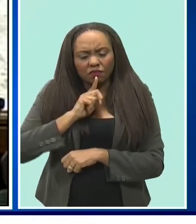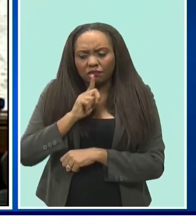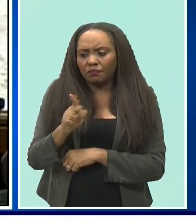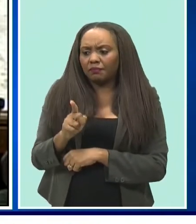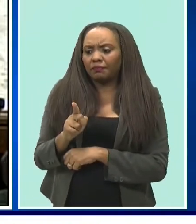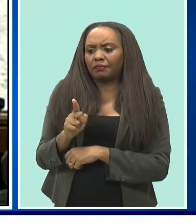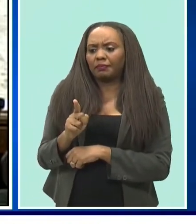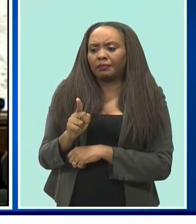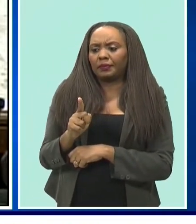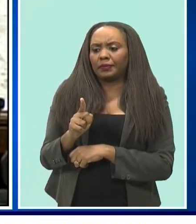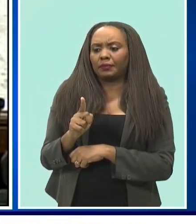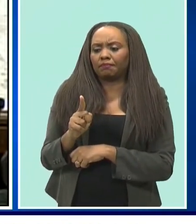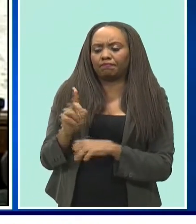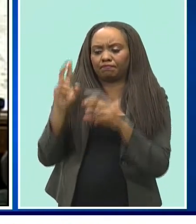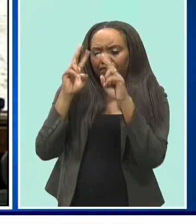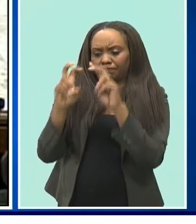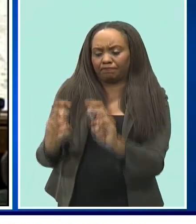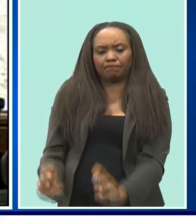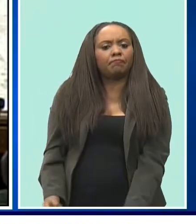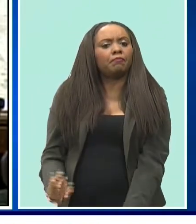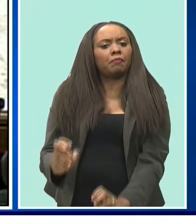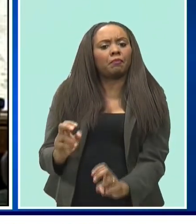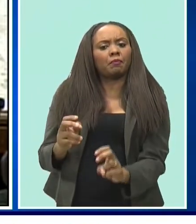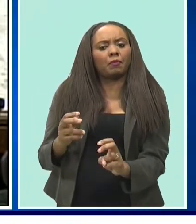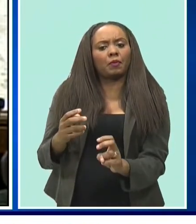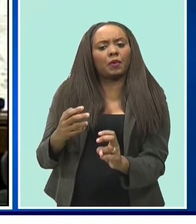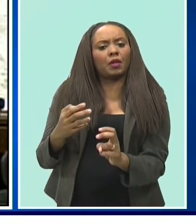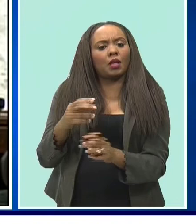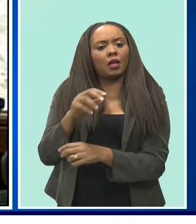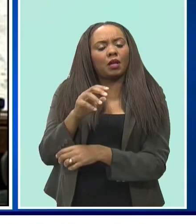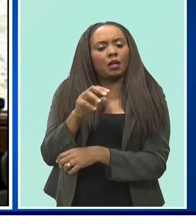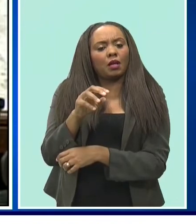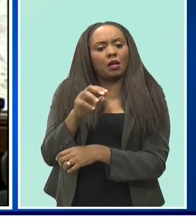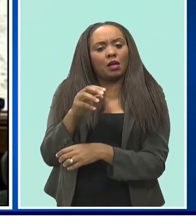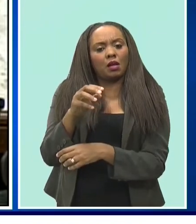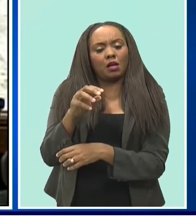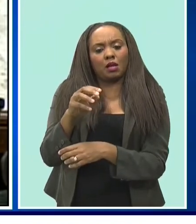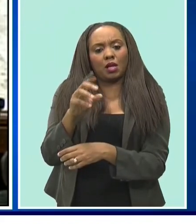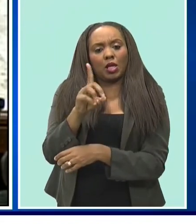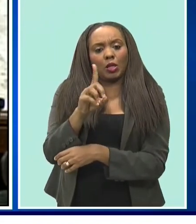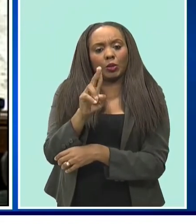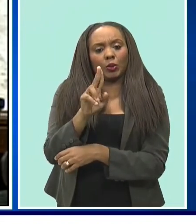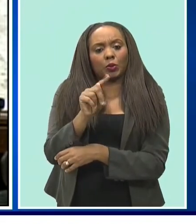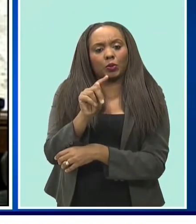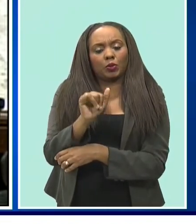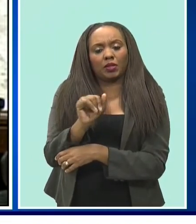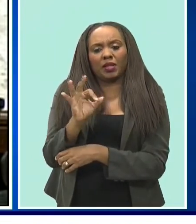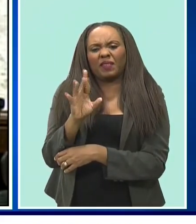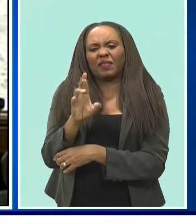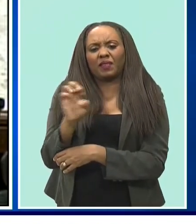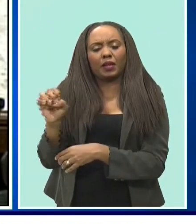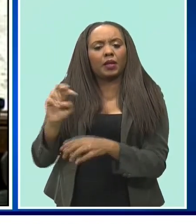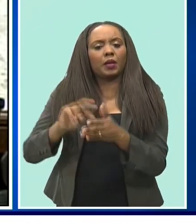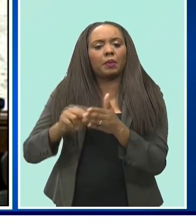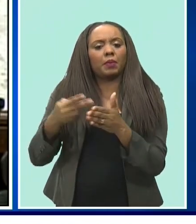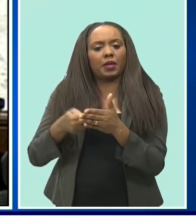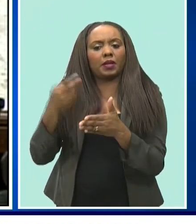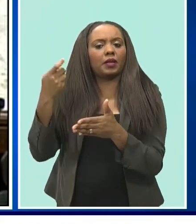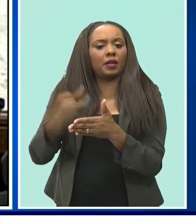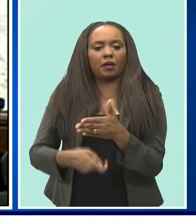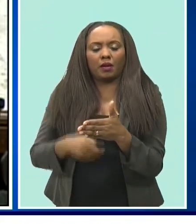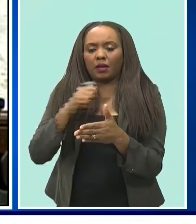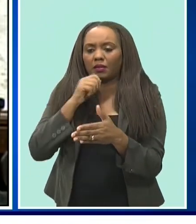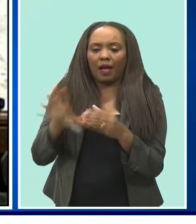at a mechanism, a duty-free framework, to establish concessions so that these persons who are in this